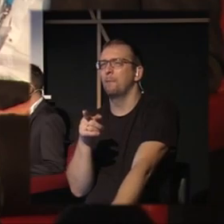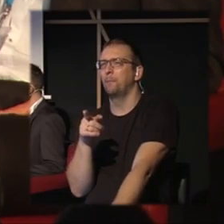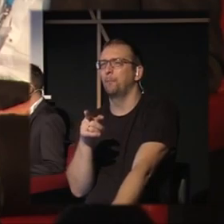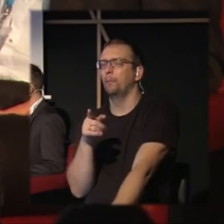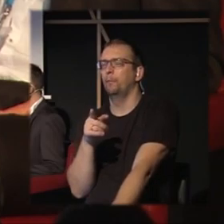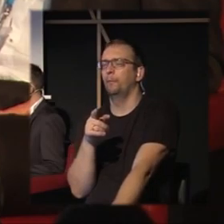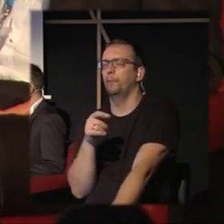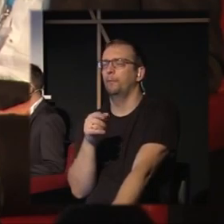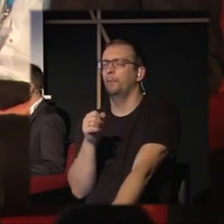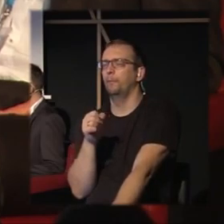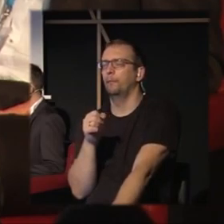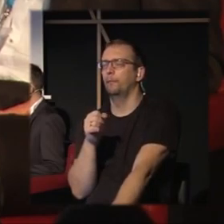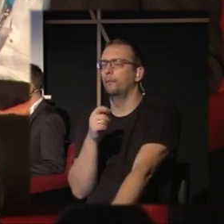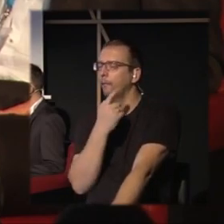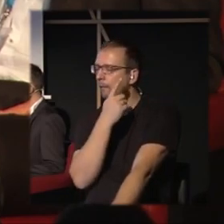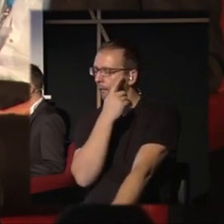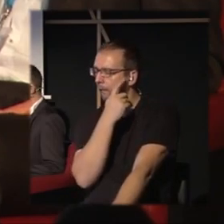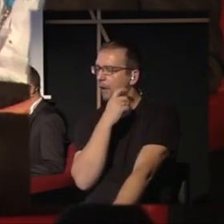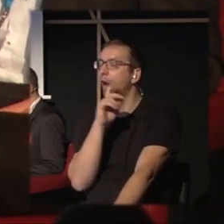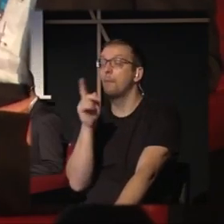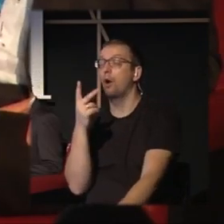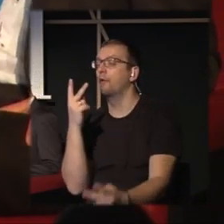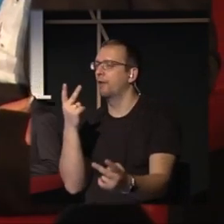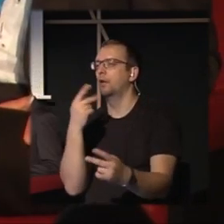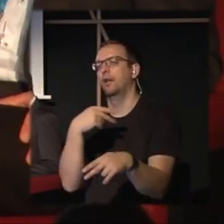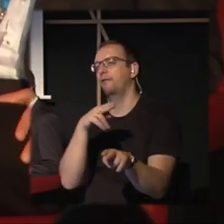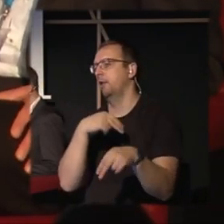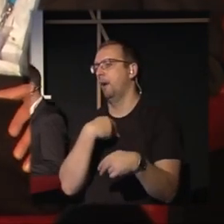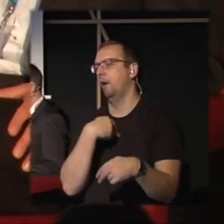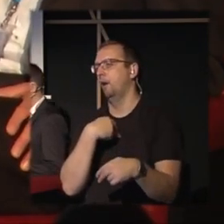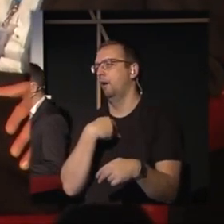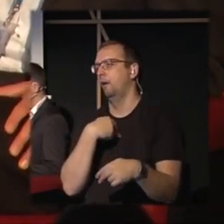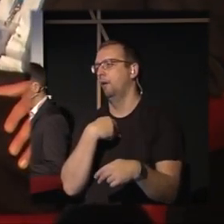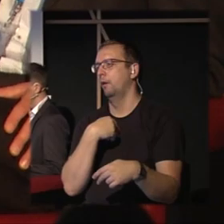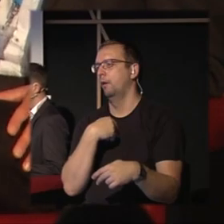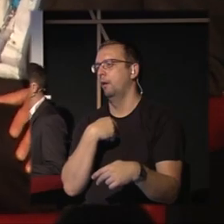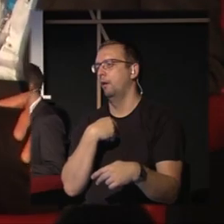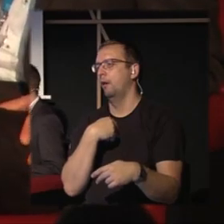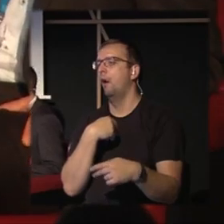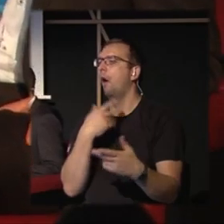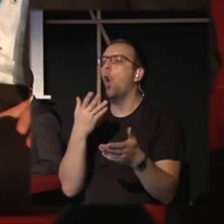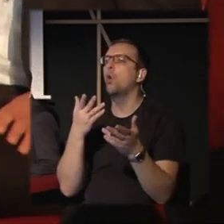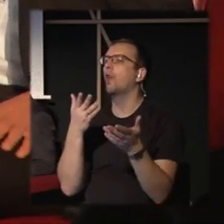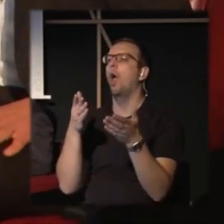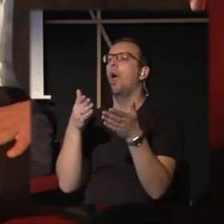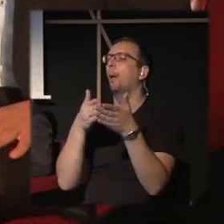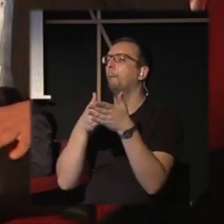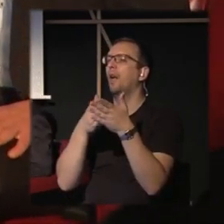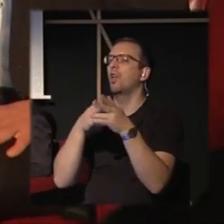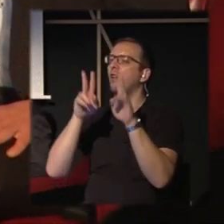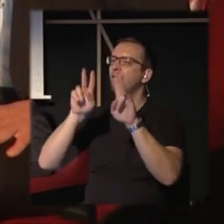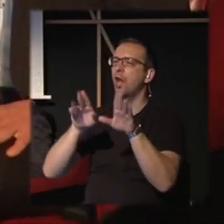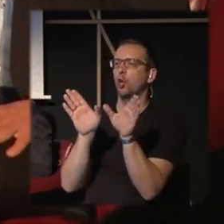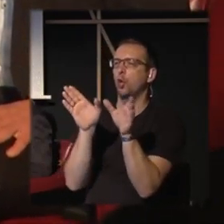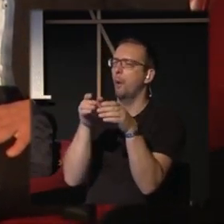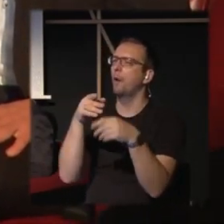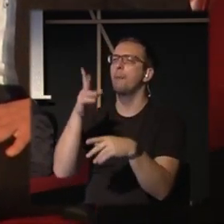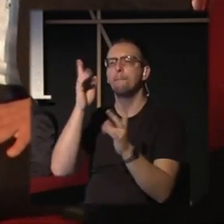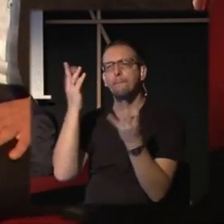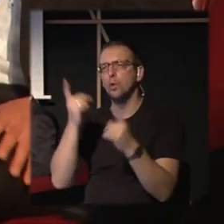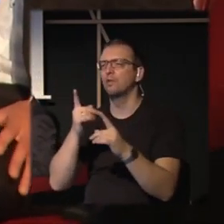also, because we can get their feedback to know what can we improve, not just about